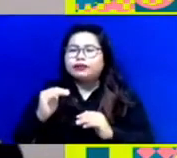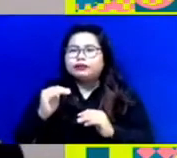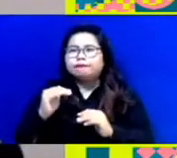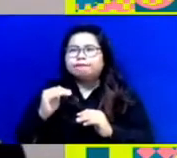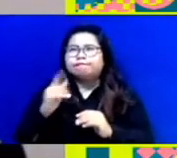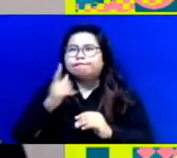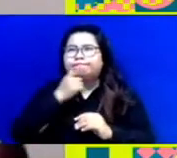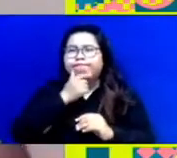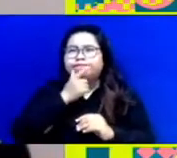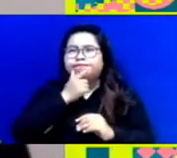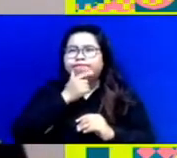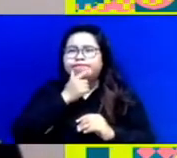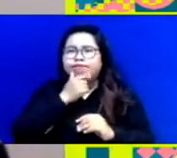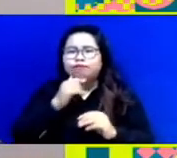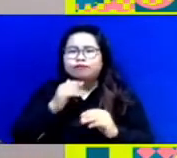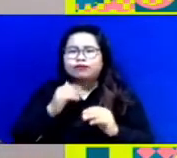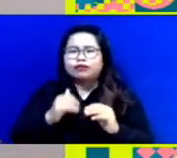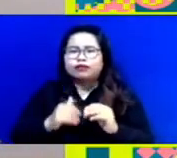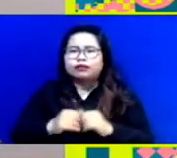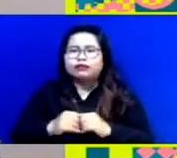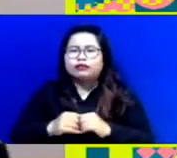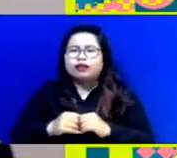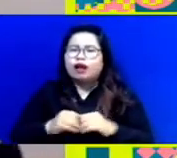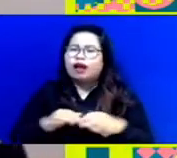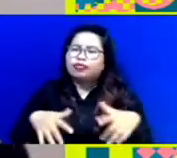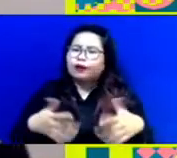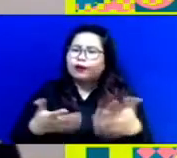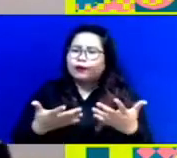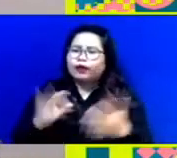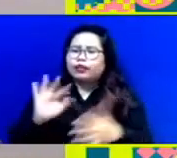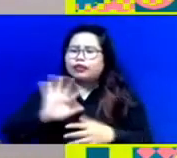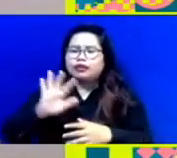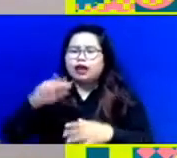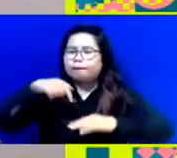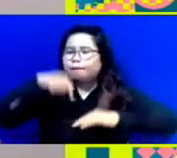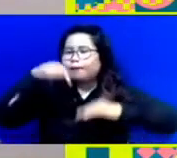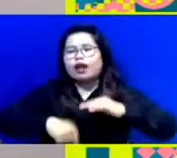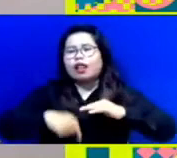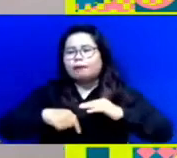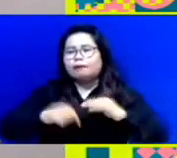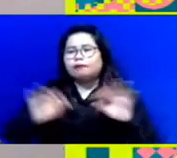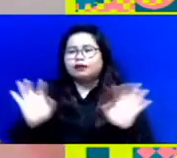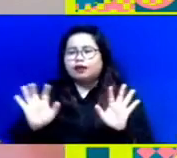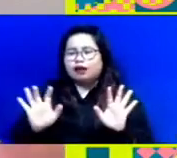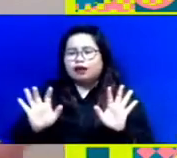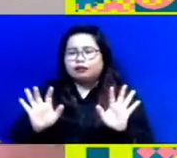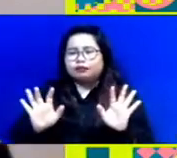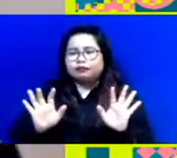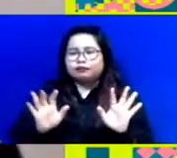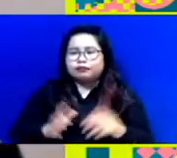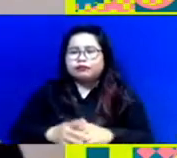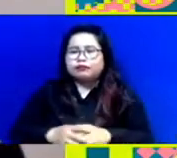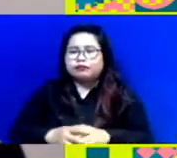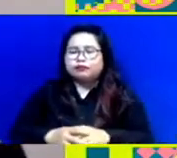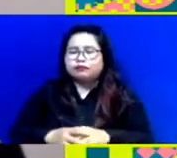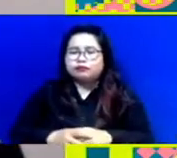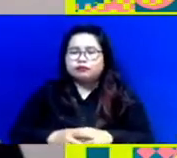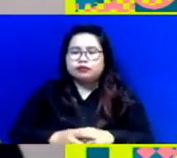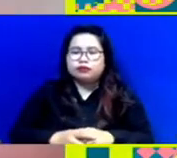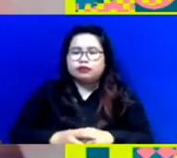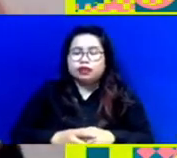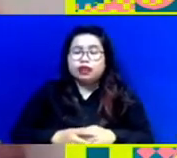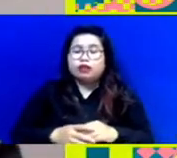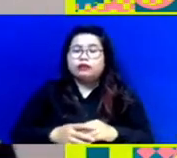because when you read the Donne poem, No Man is an Island, I had a thought that I've never thought of before, which is that below the surface of the shiny